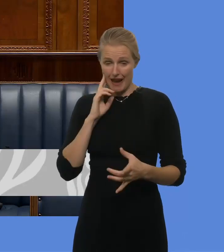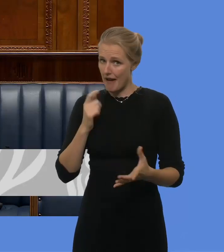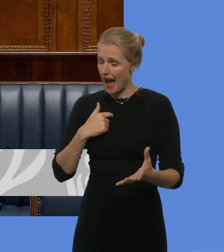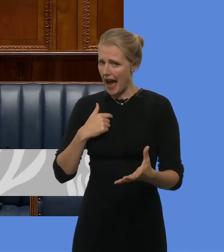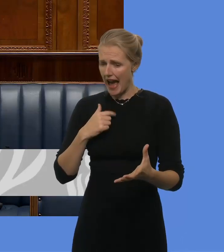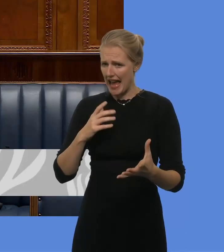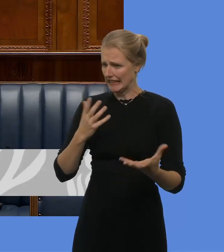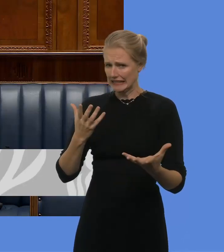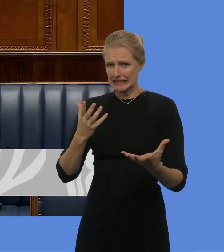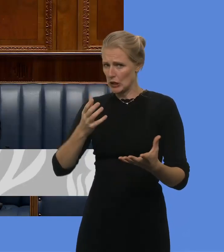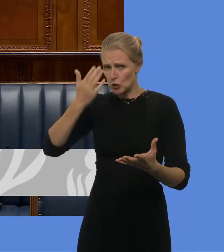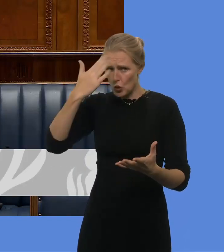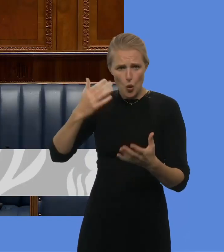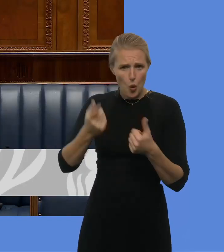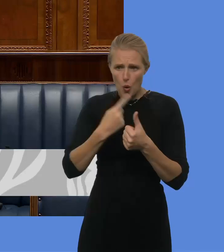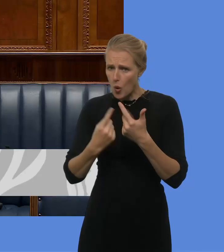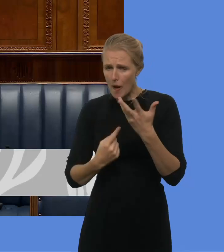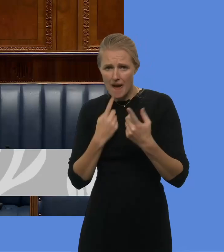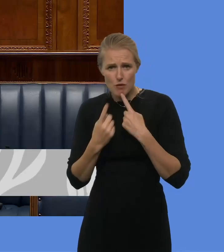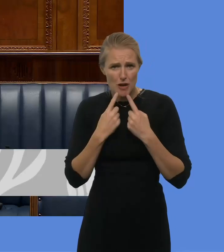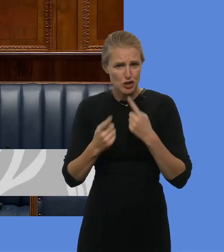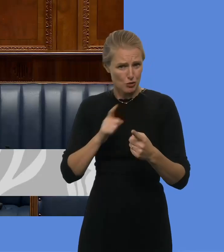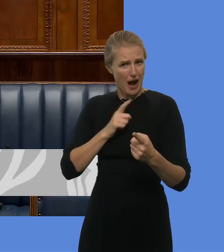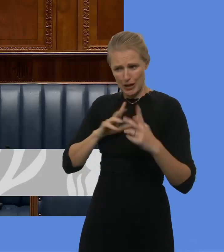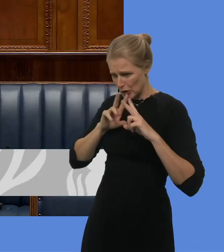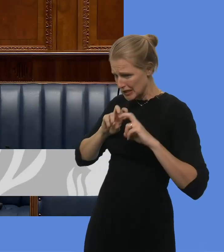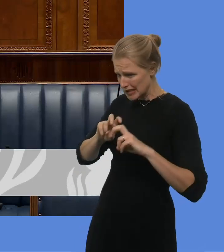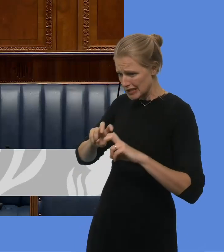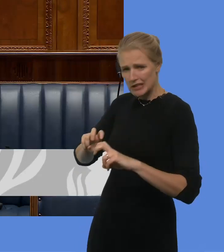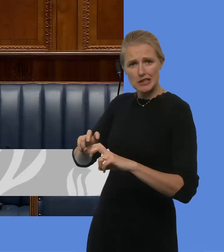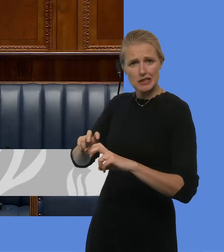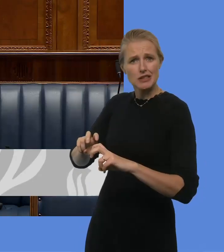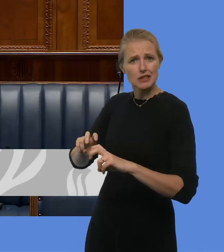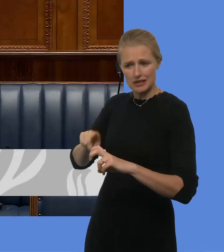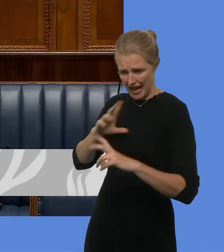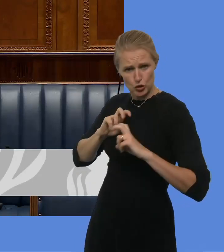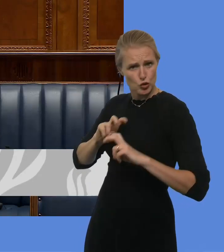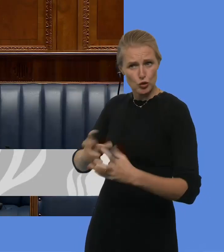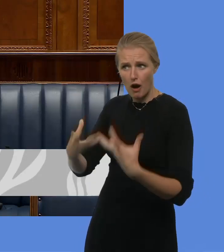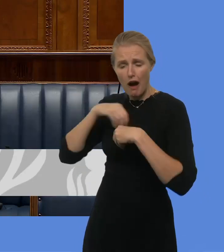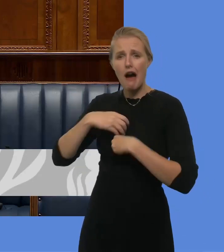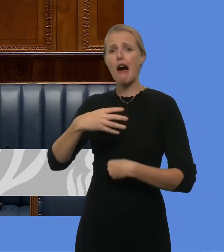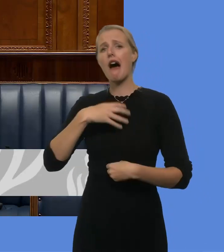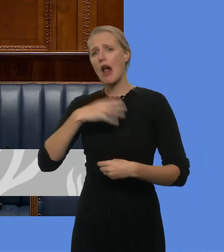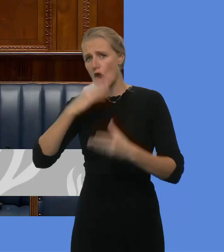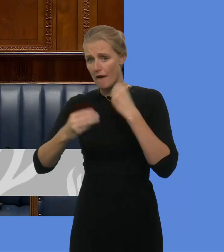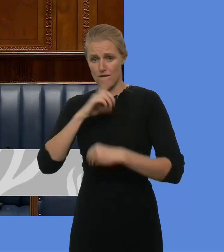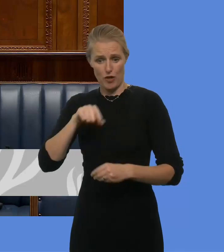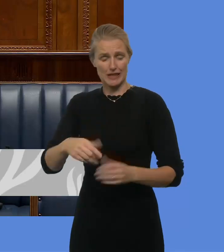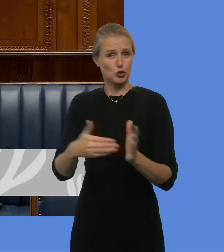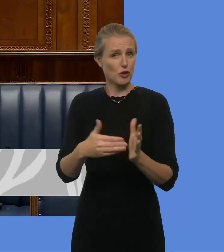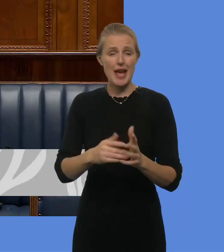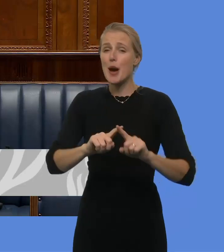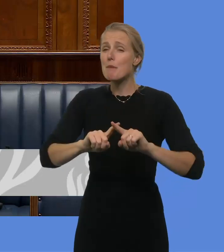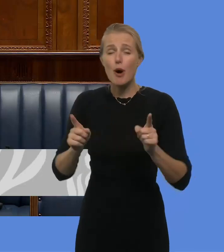has required research and learning to speak to it today, the principle is similar to the ambition we have and share across party divides for those with other